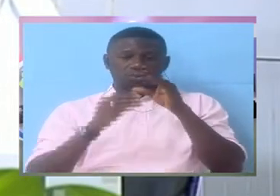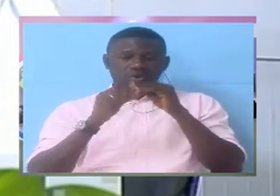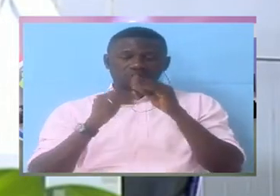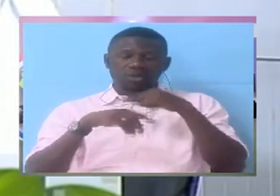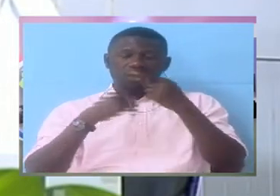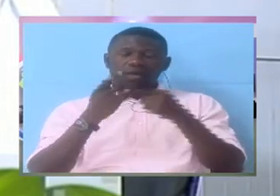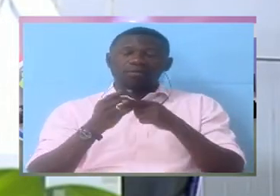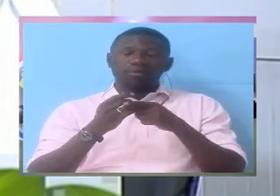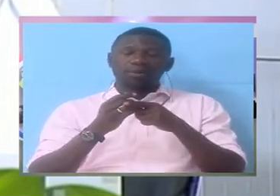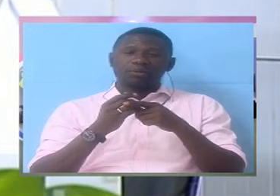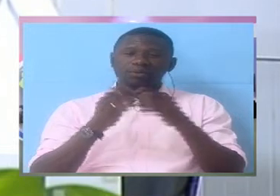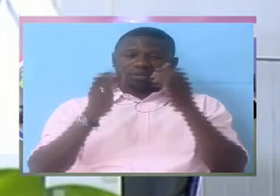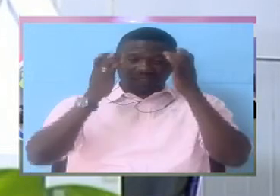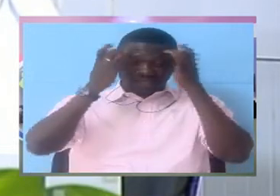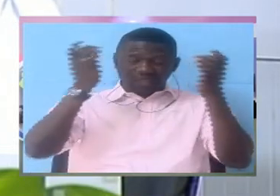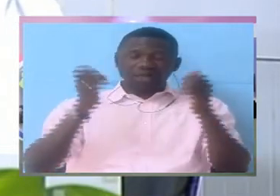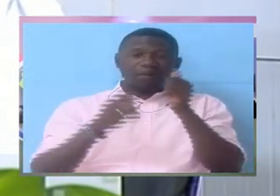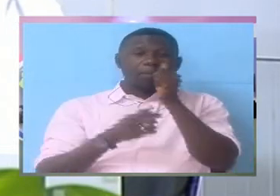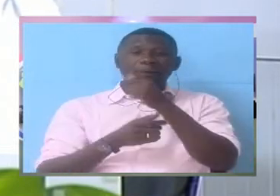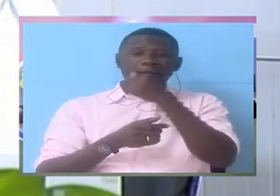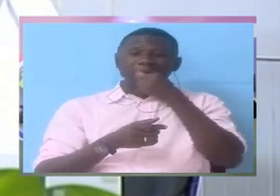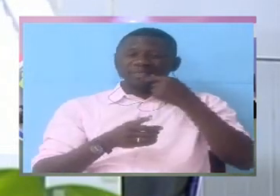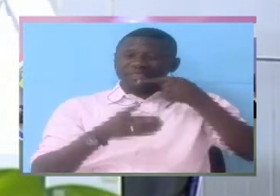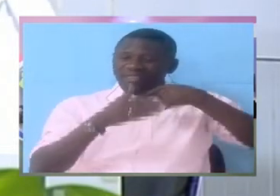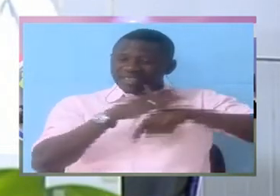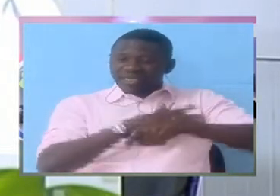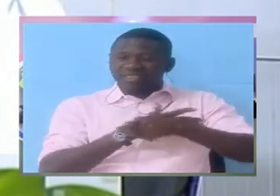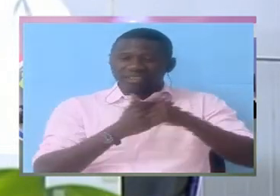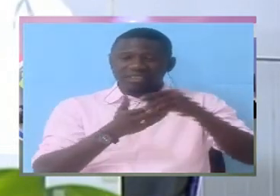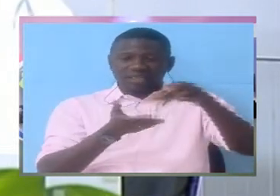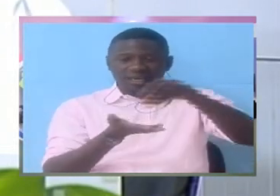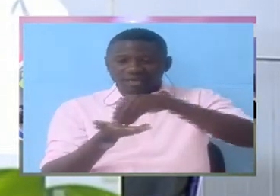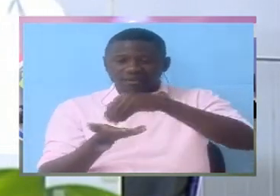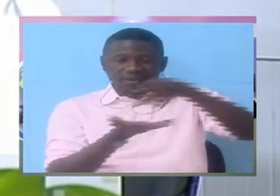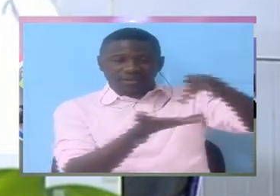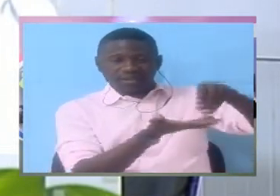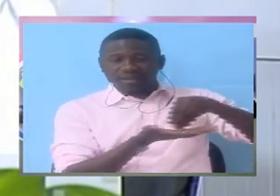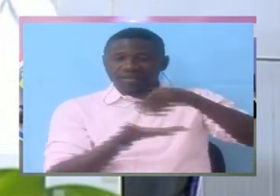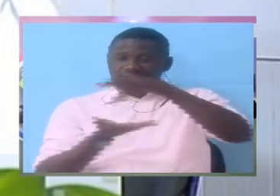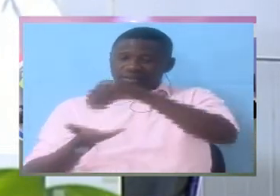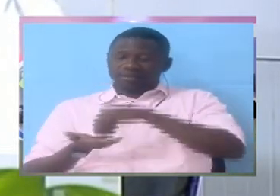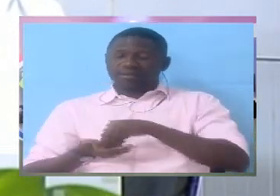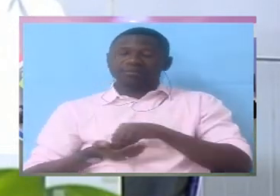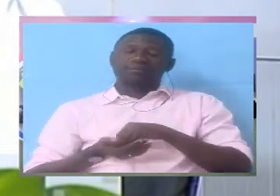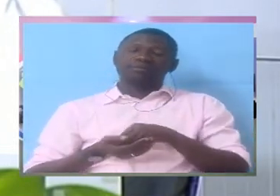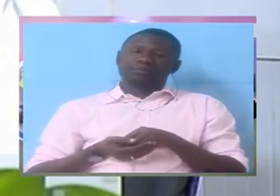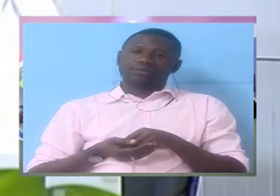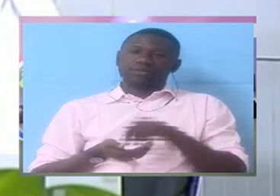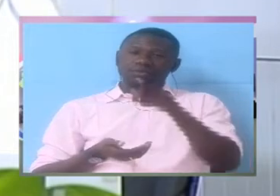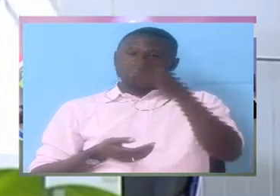gathering. Ebediamu kang kullo dinkaringo kafunyo mola. Do you agree with that? It's undoubtable.